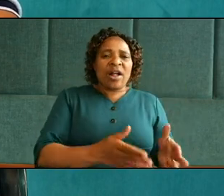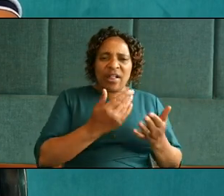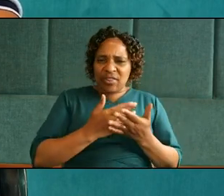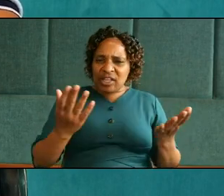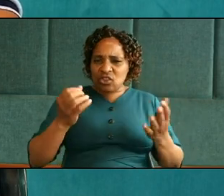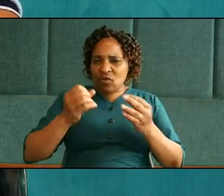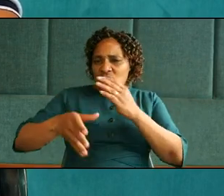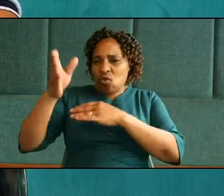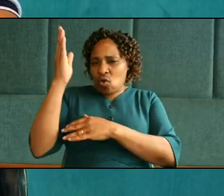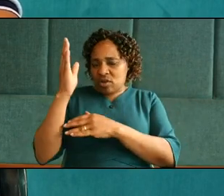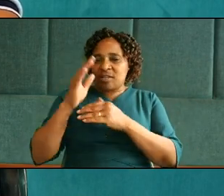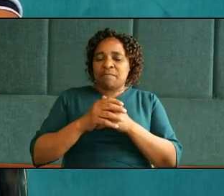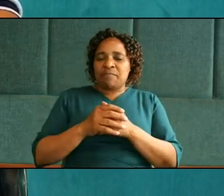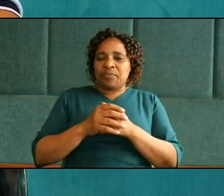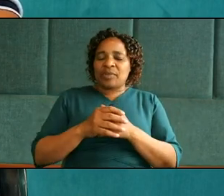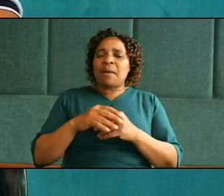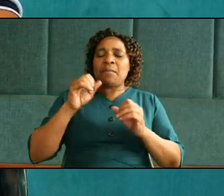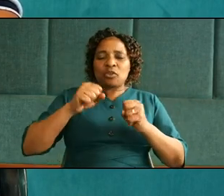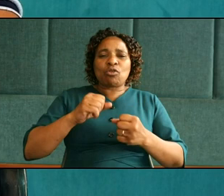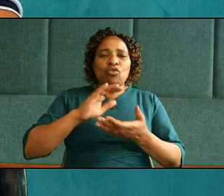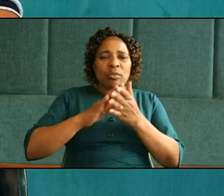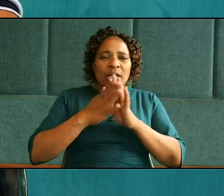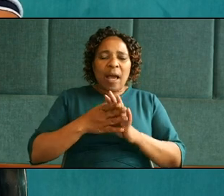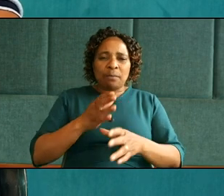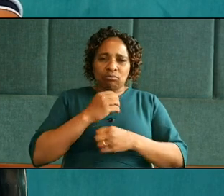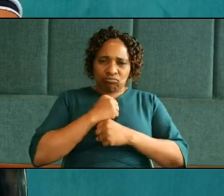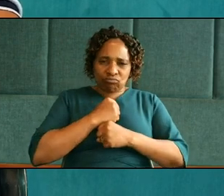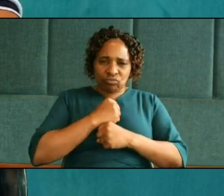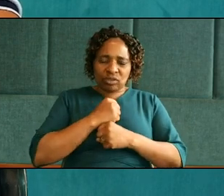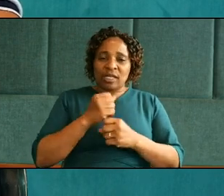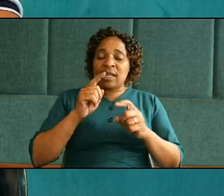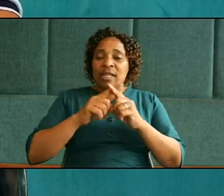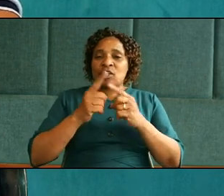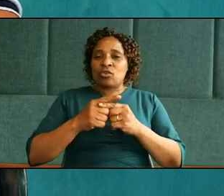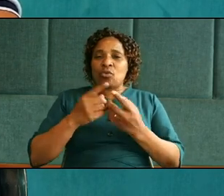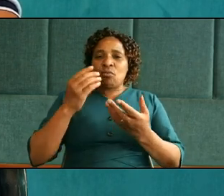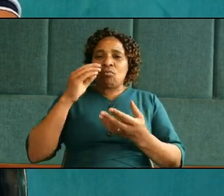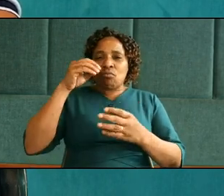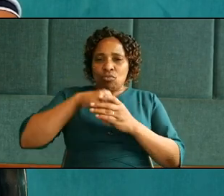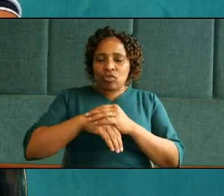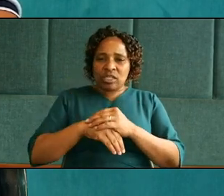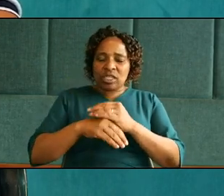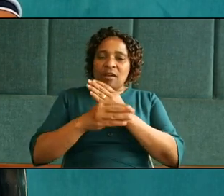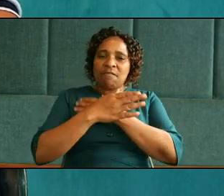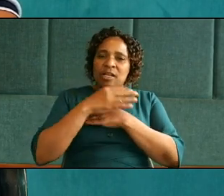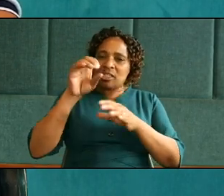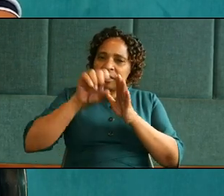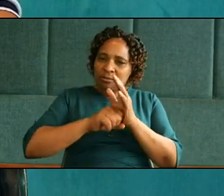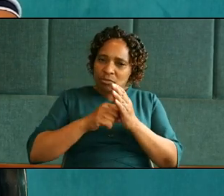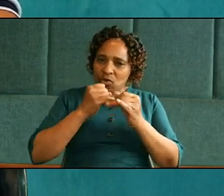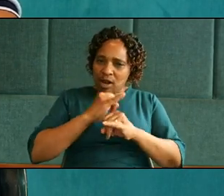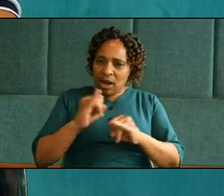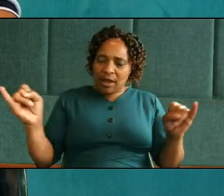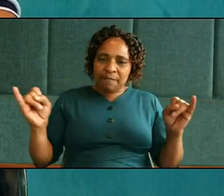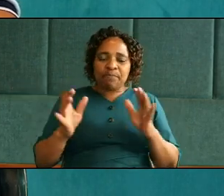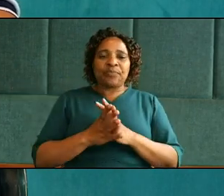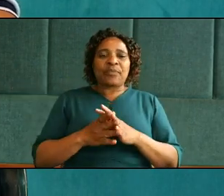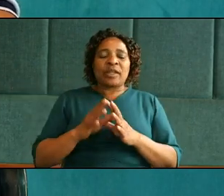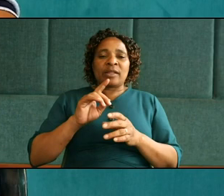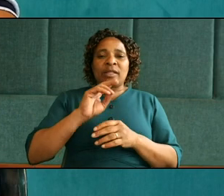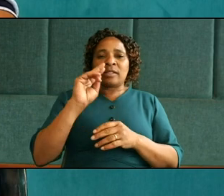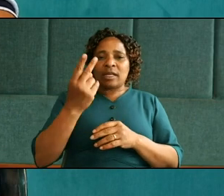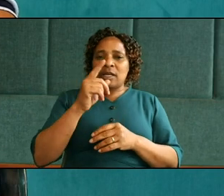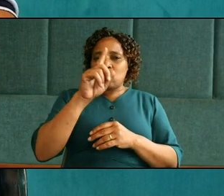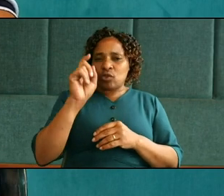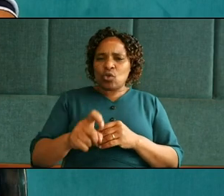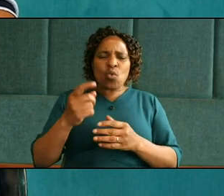of God. So you need to be courageous to put your friendships on the line. And the second question is, what tempted